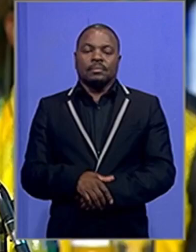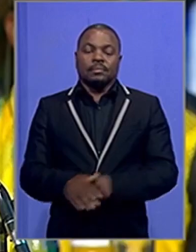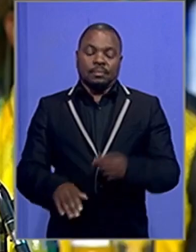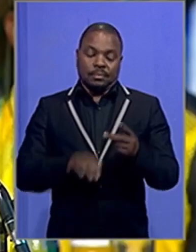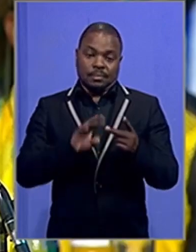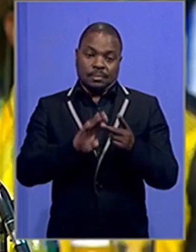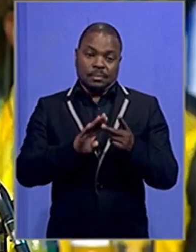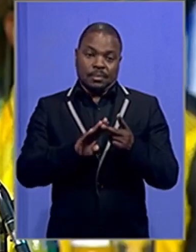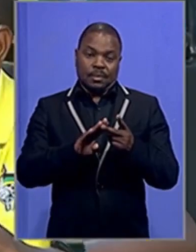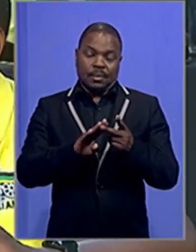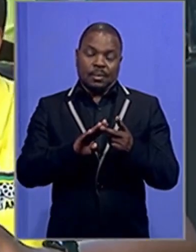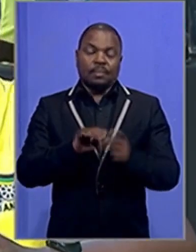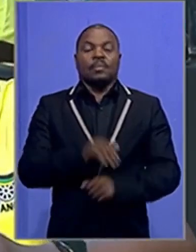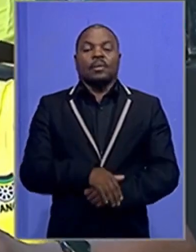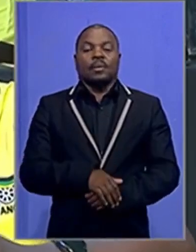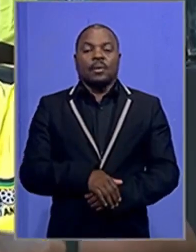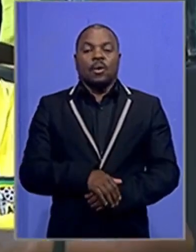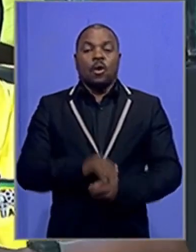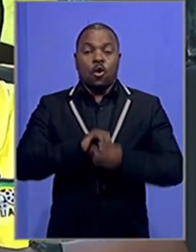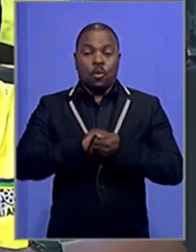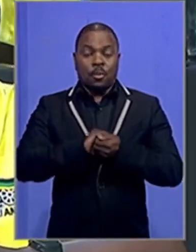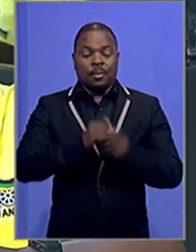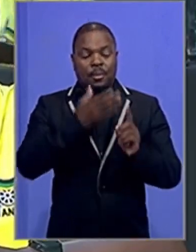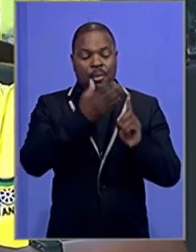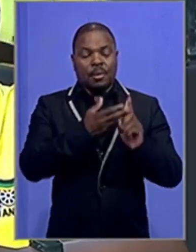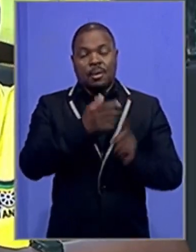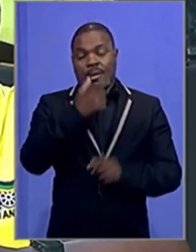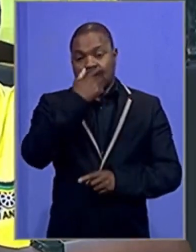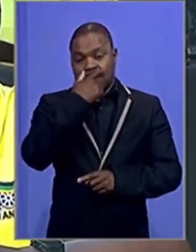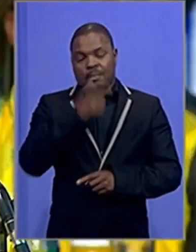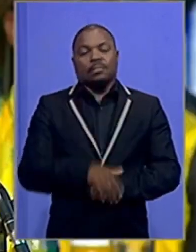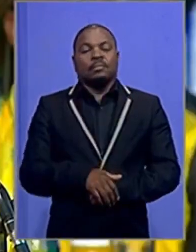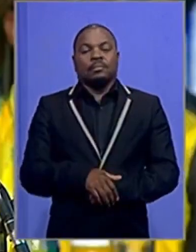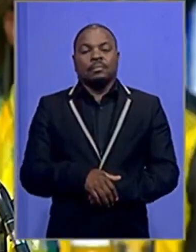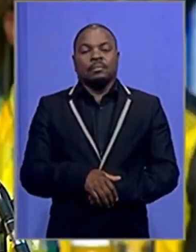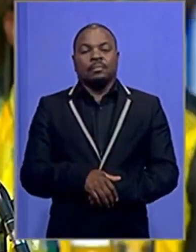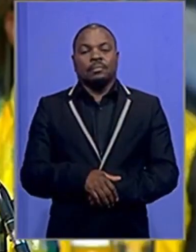And for Comrade Ramaphosa Cyril,